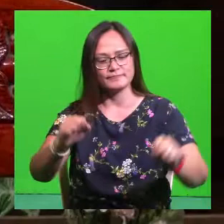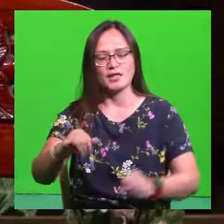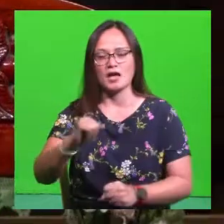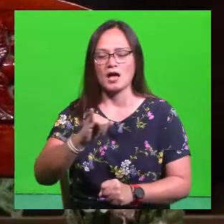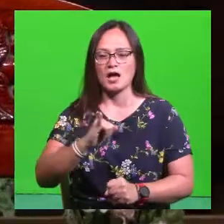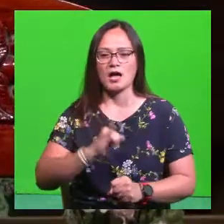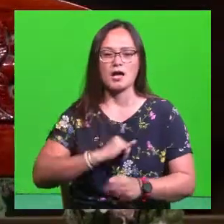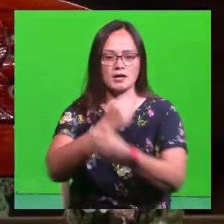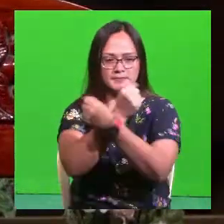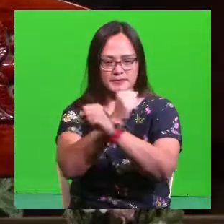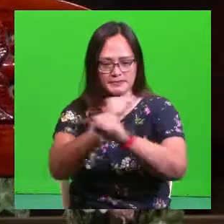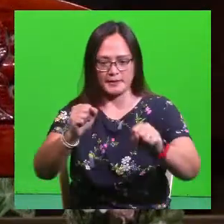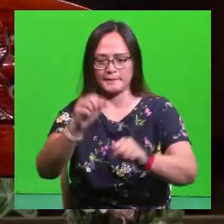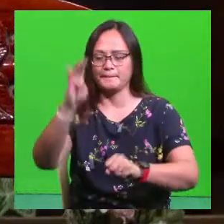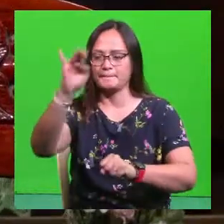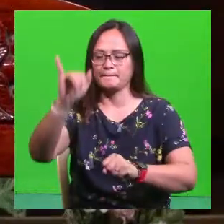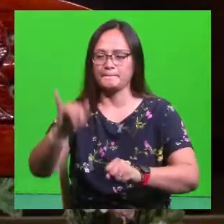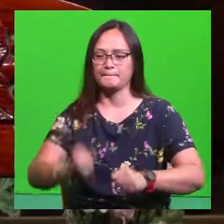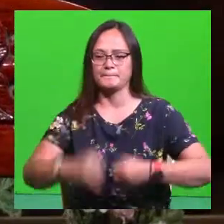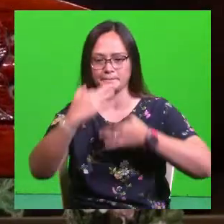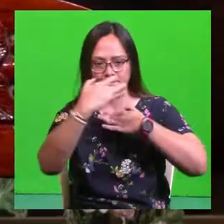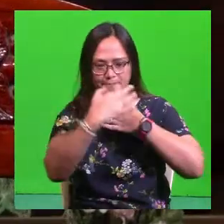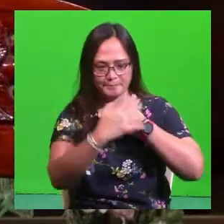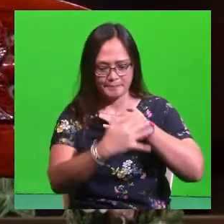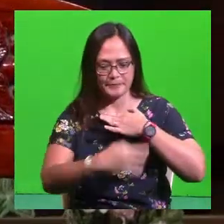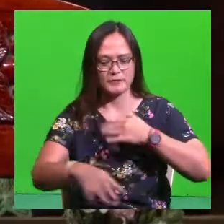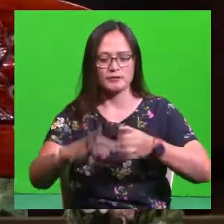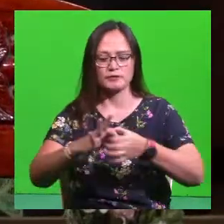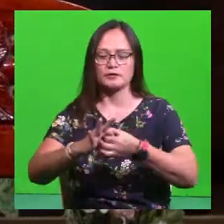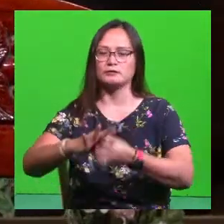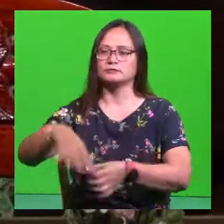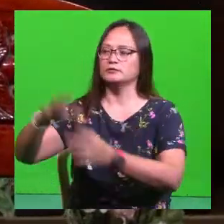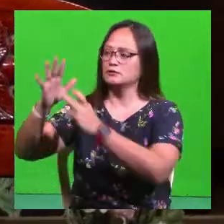saved. I'm saved by the blood of the